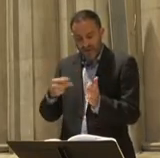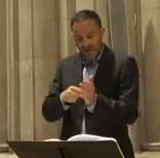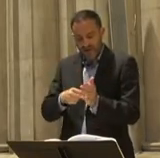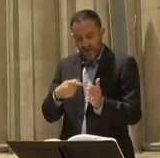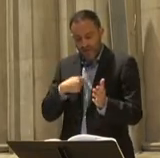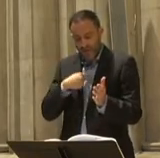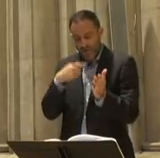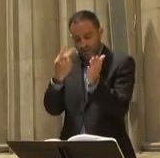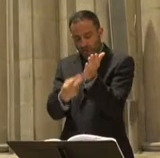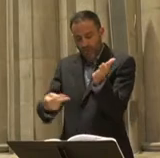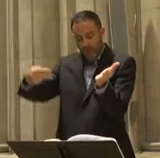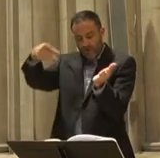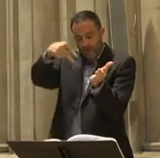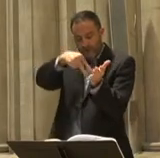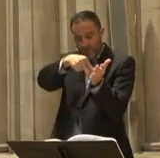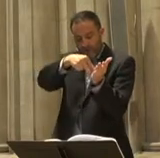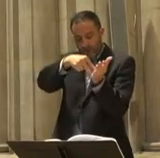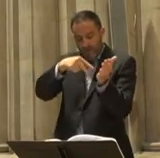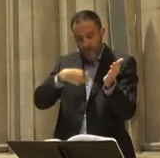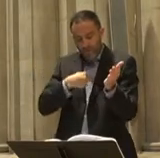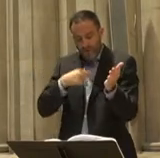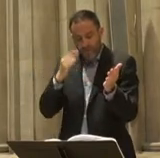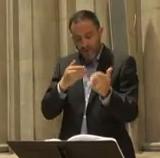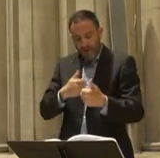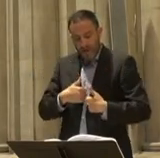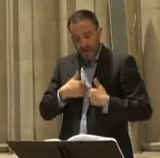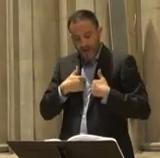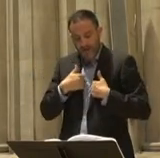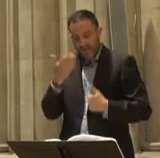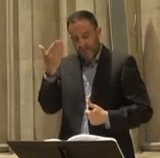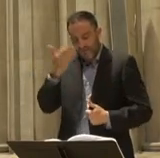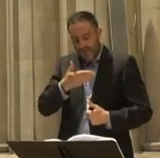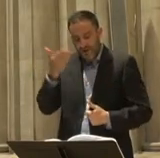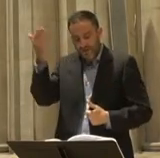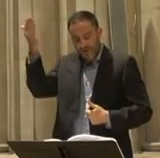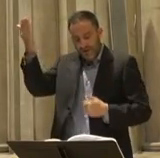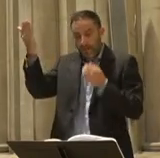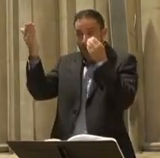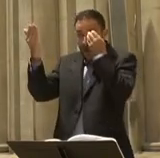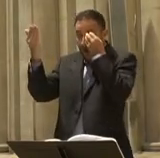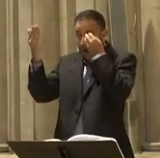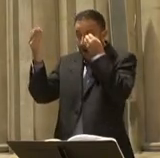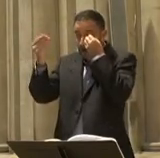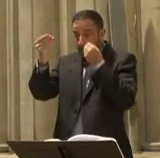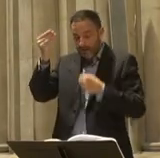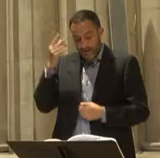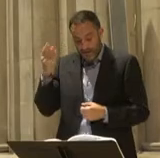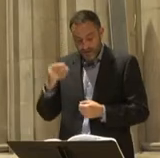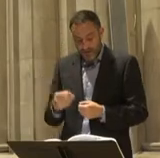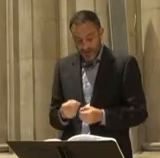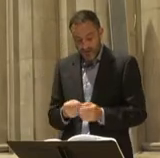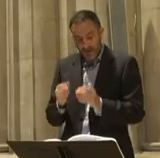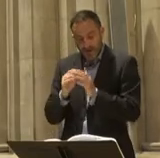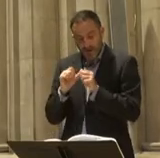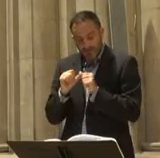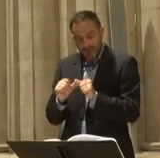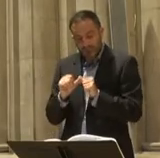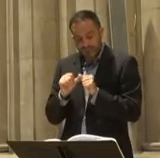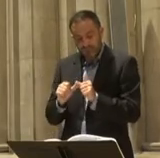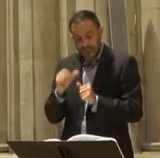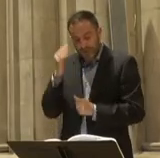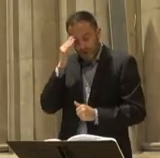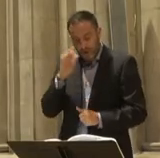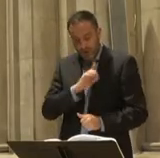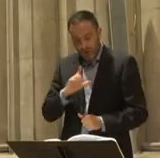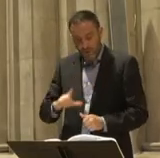day, he will raise us up that we may live before him. Let us know, let us press on to know